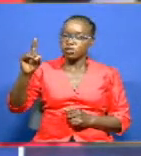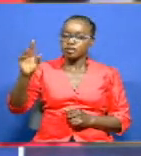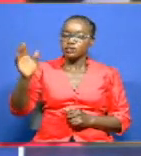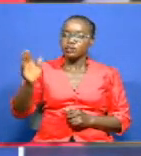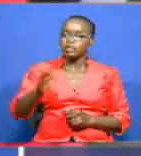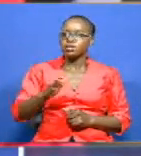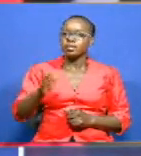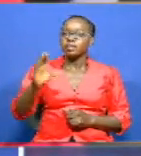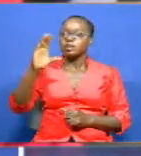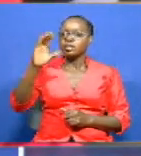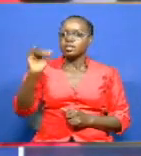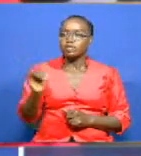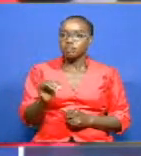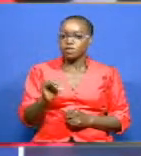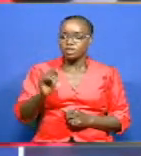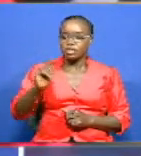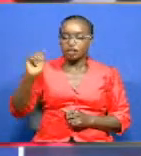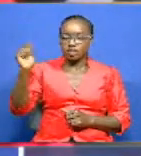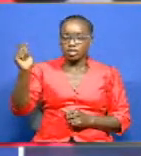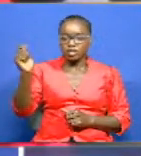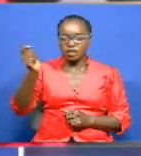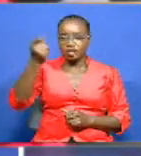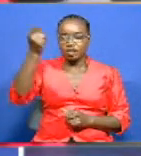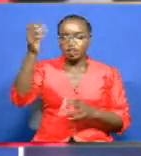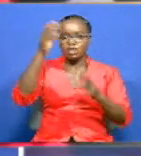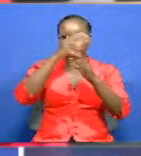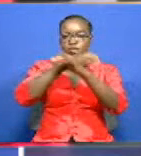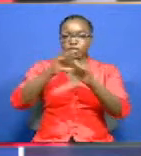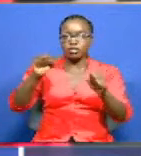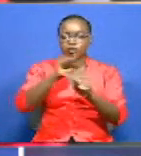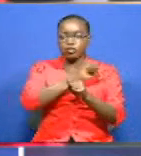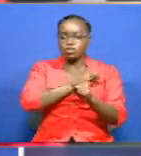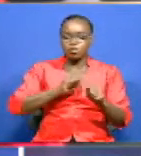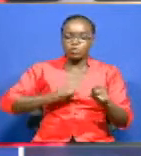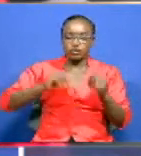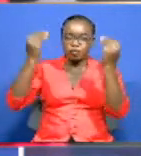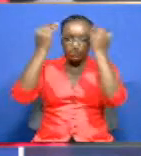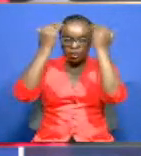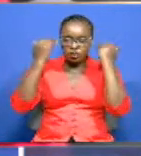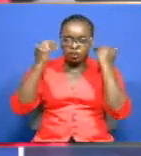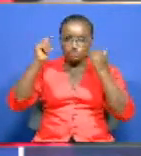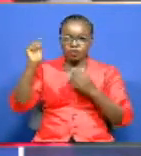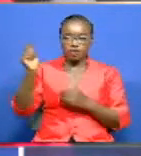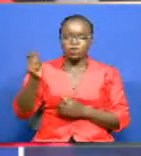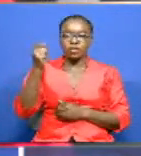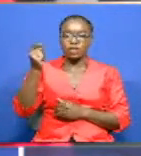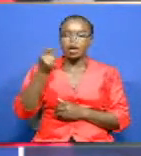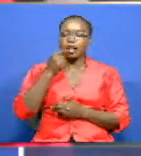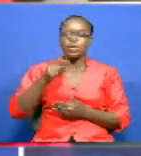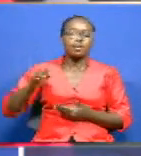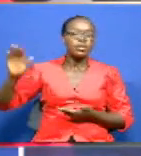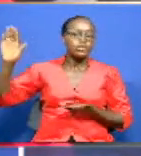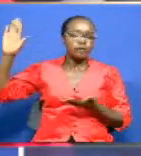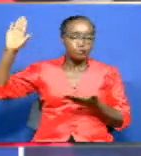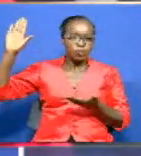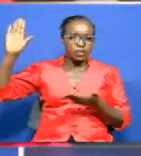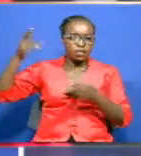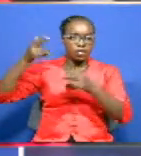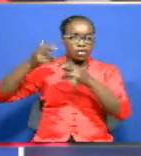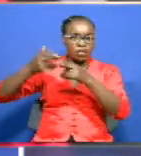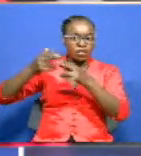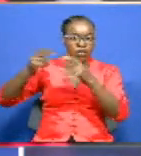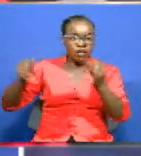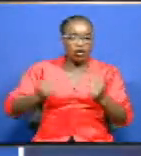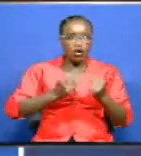the Republic of Kenya and the President of the Supreme Court of Kenya, do swear in the name of the